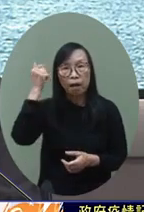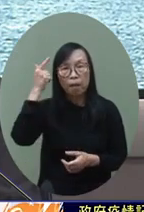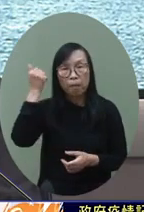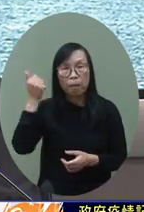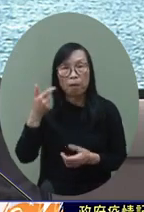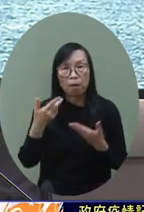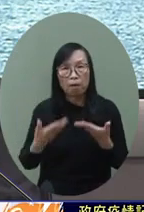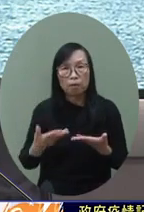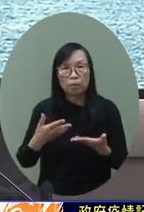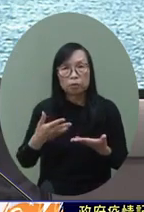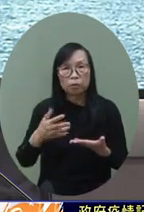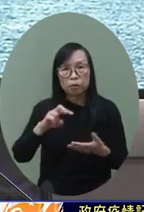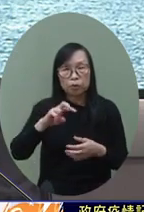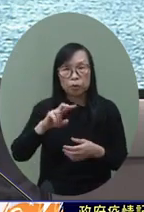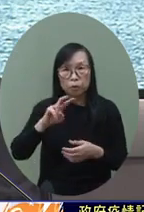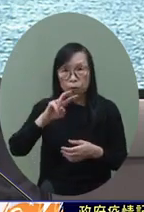may stop the spread of the